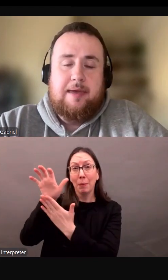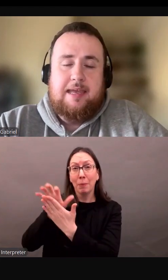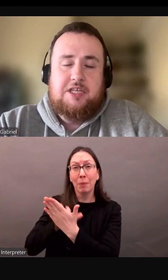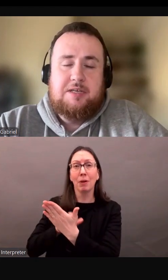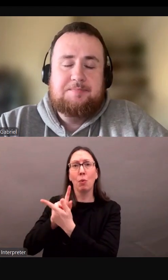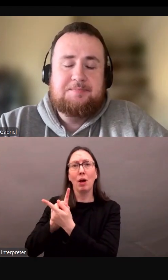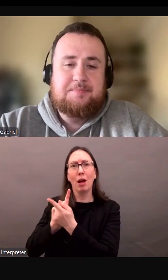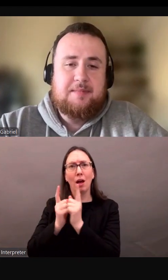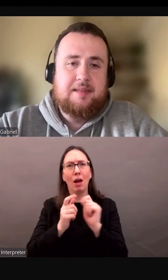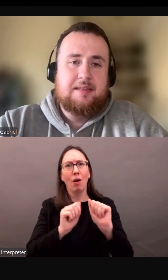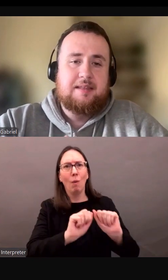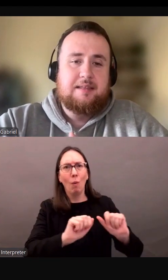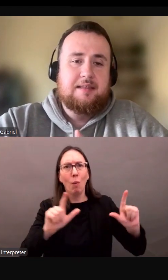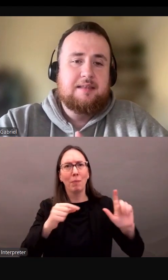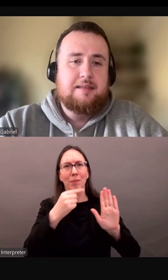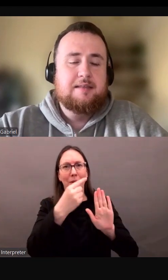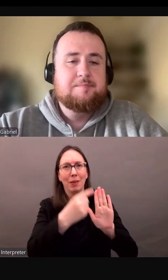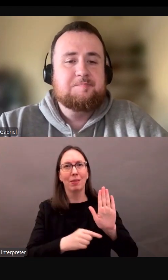the page.